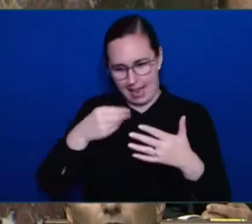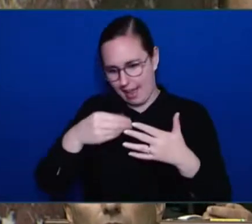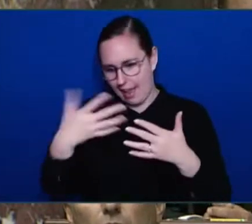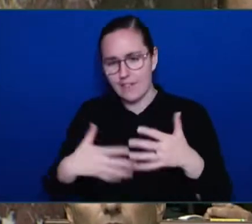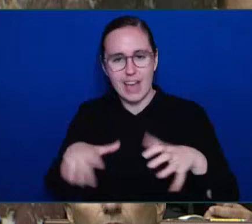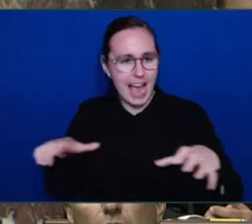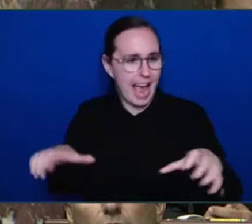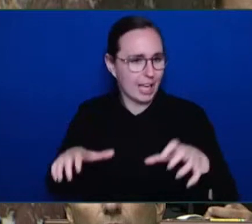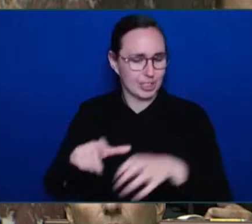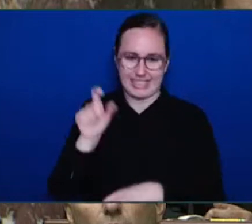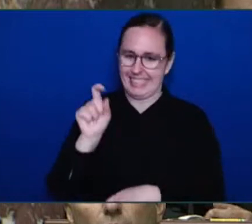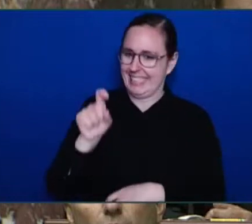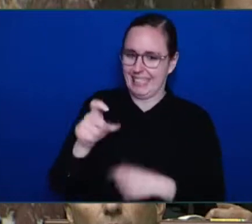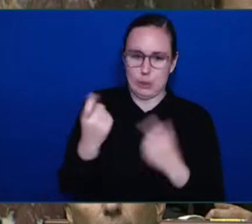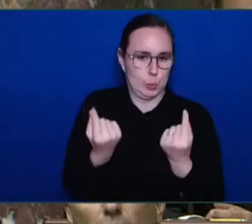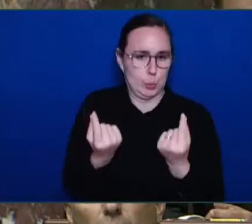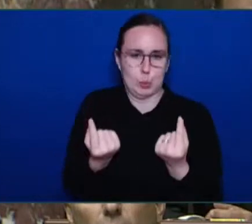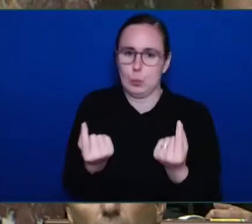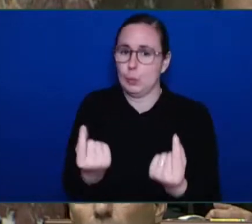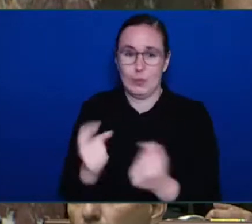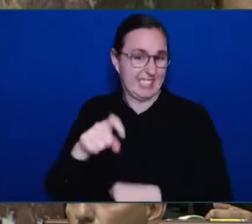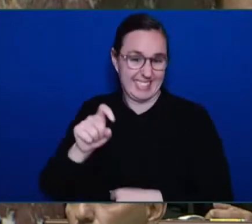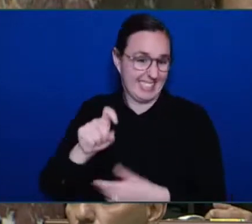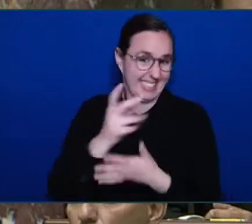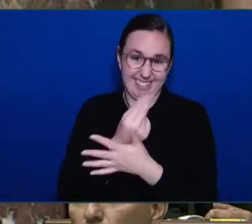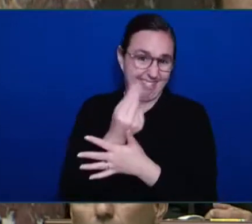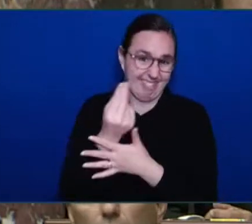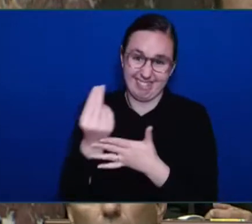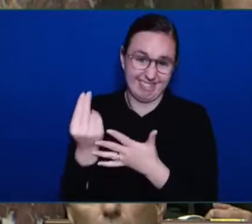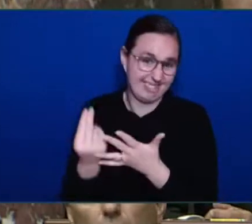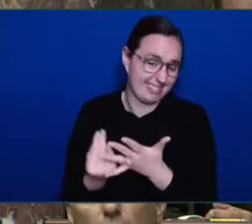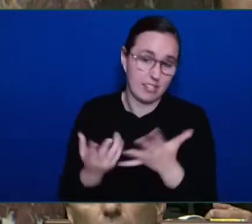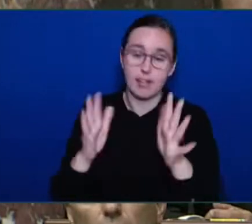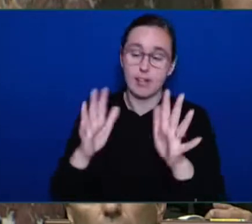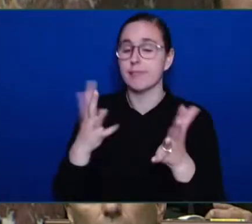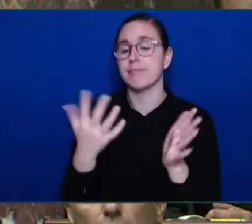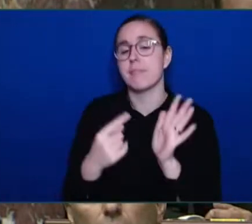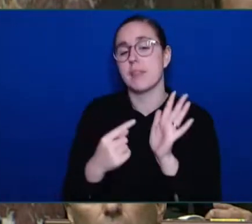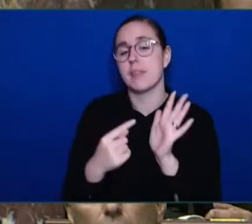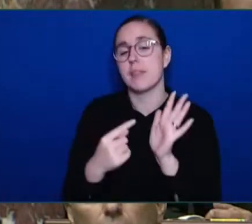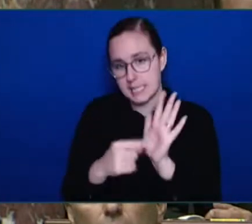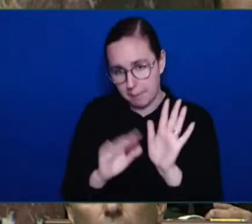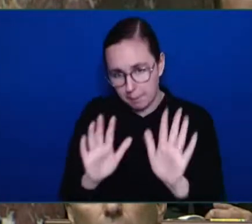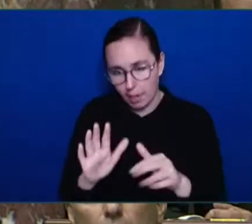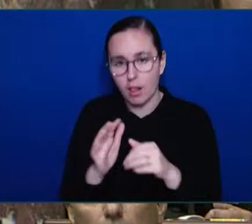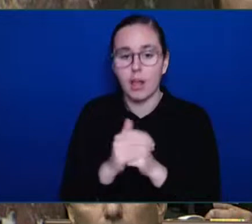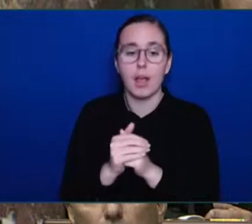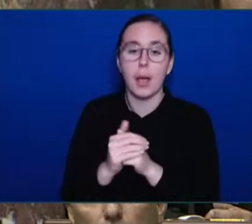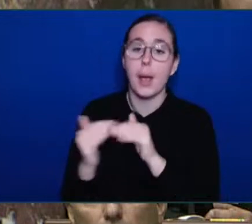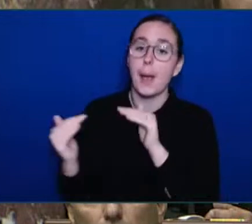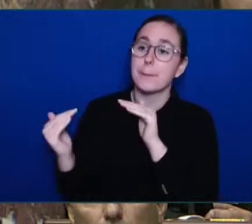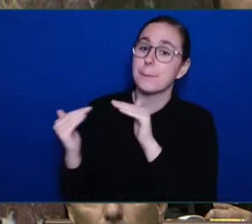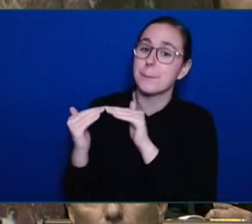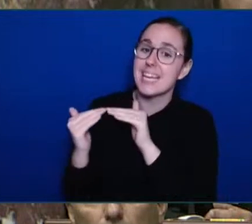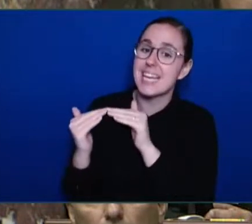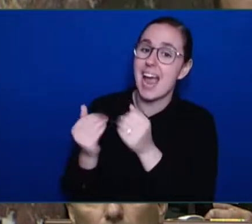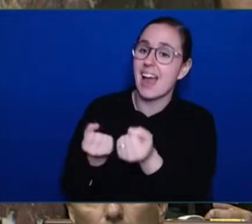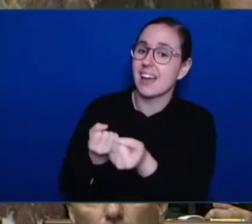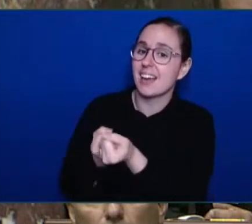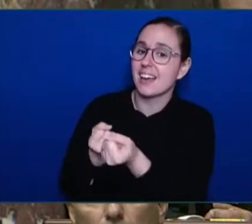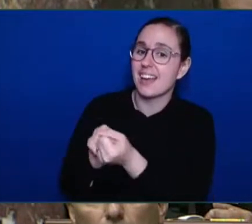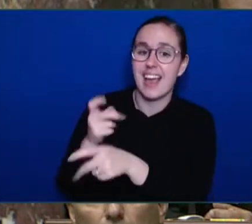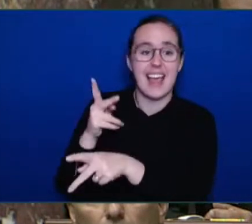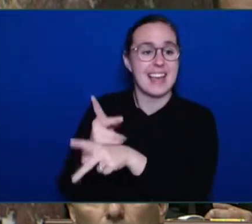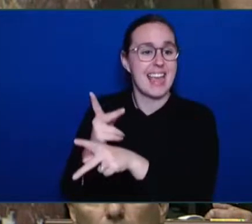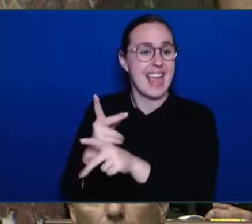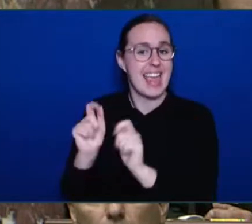peer-assisted care teams that are rolling out in Victoria and New Westminster, and expanded teams on the North Shore. The root problems involving